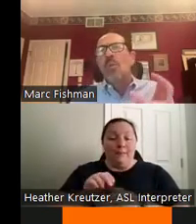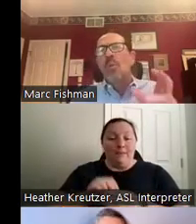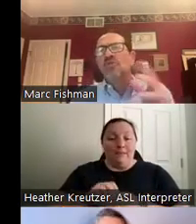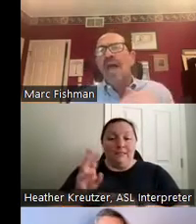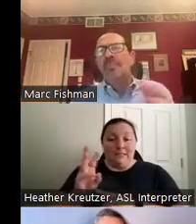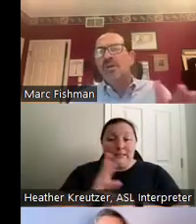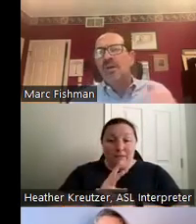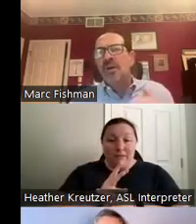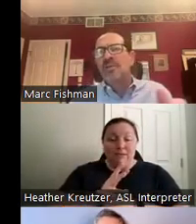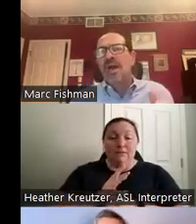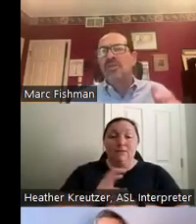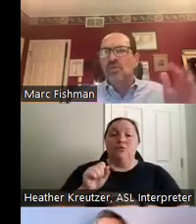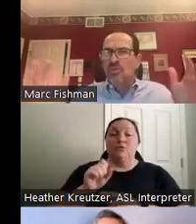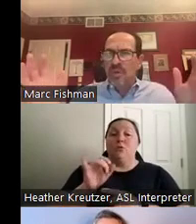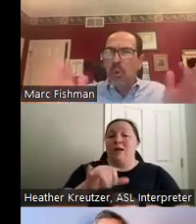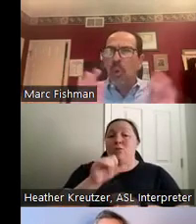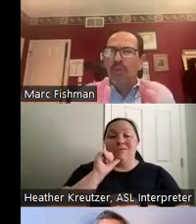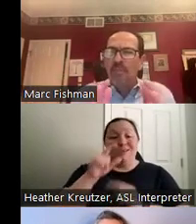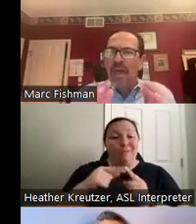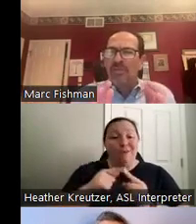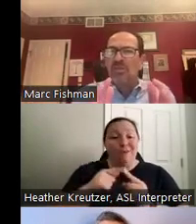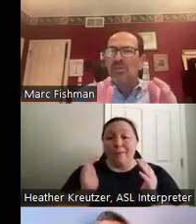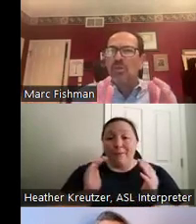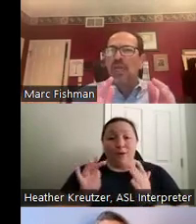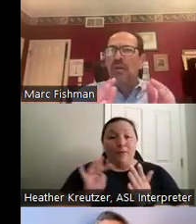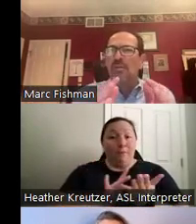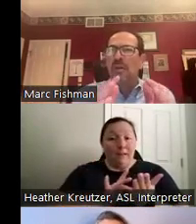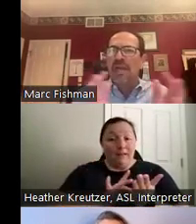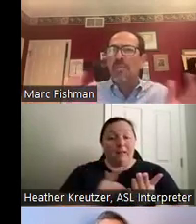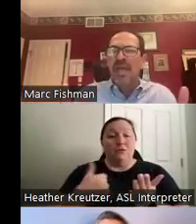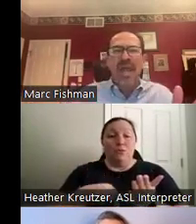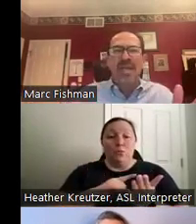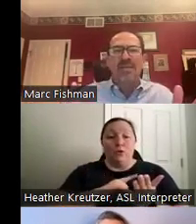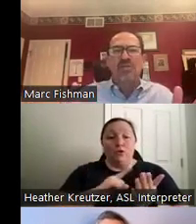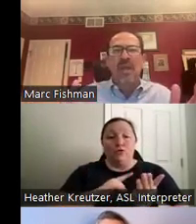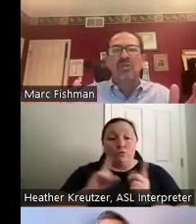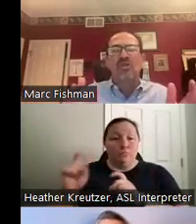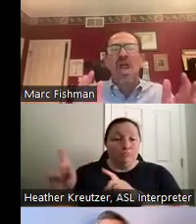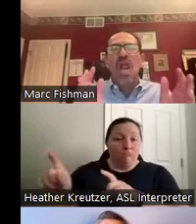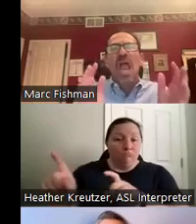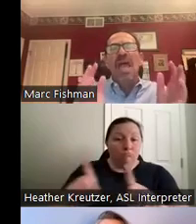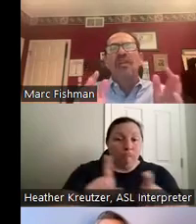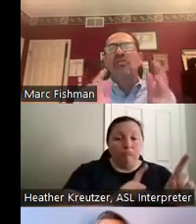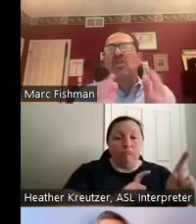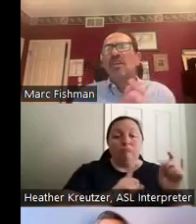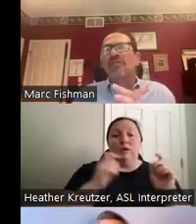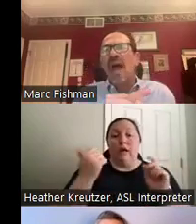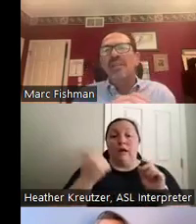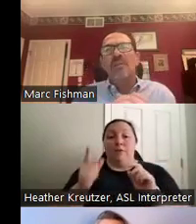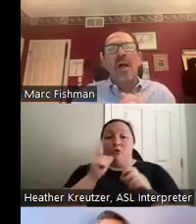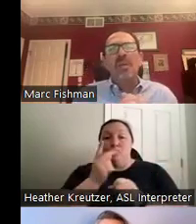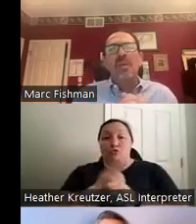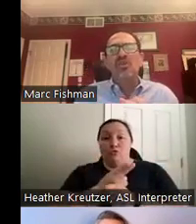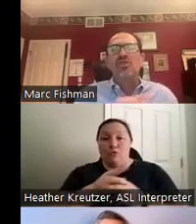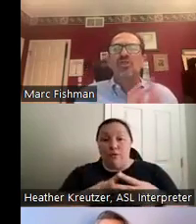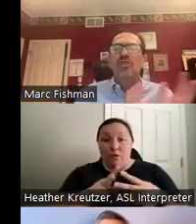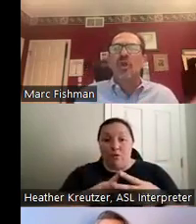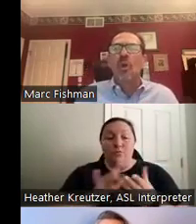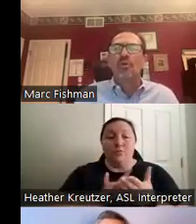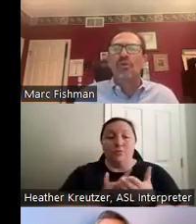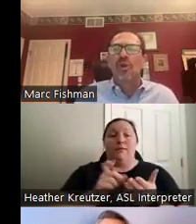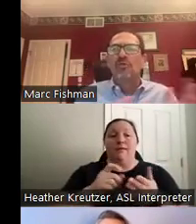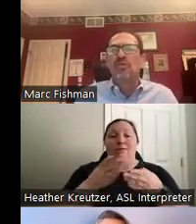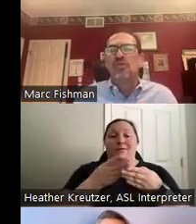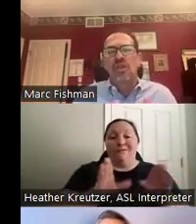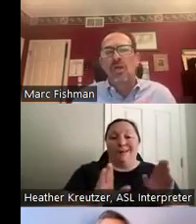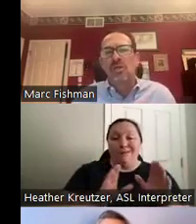did was not about comparing the medicines. We pooled the medicines, looking at anybody on any of these medicines, and instead divided the populations into